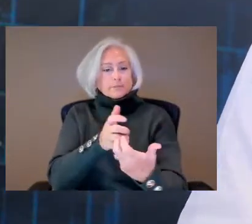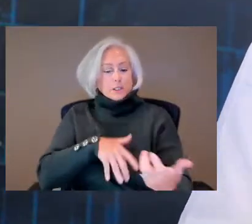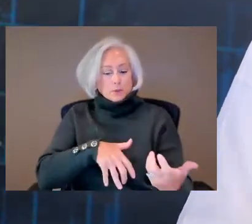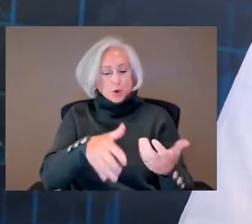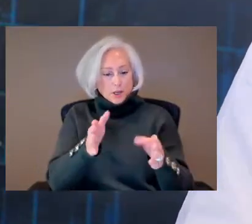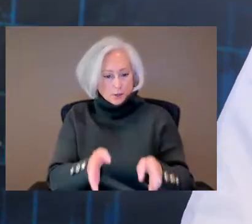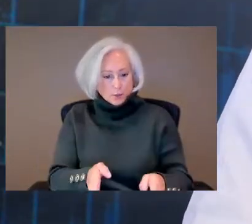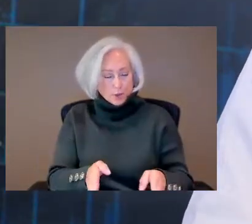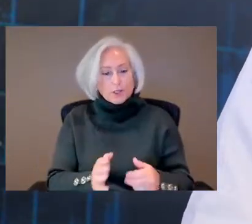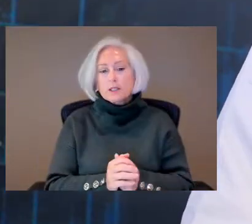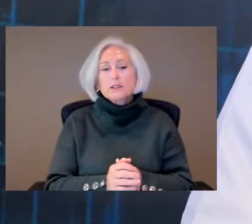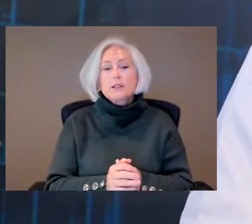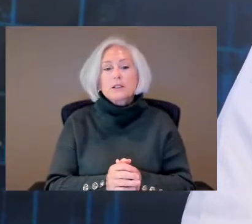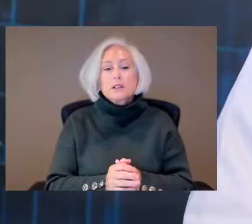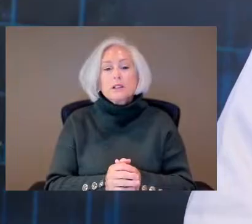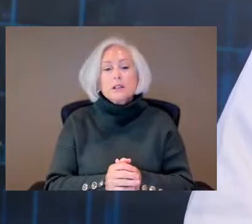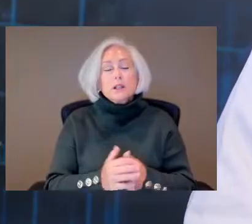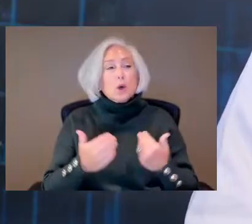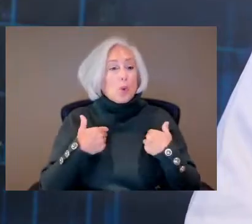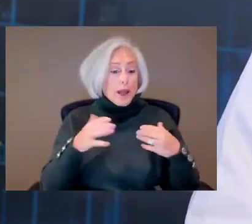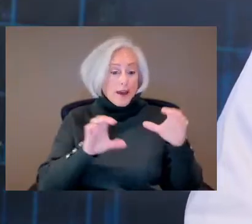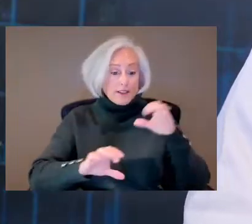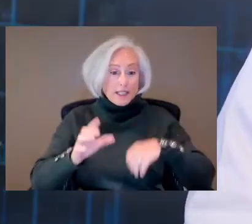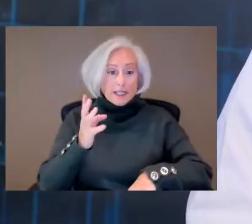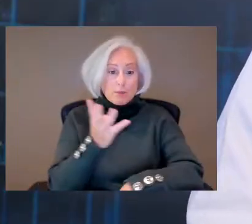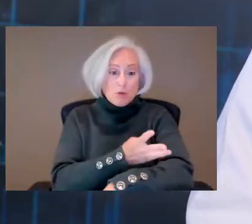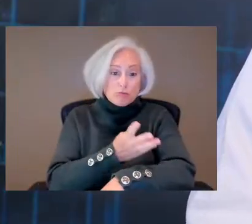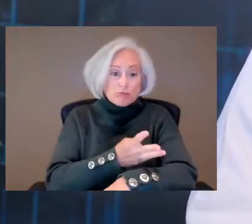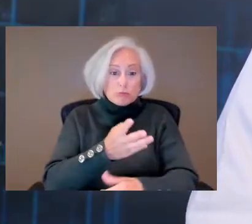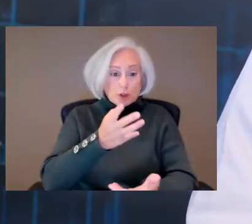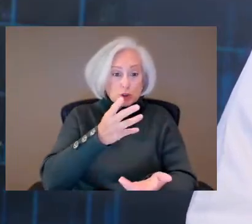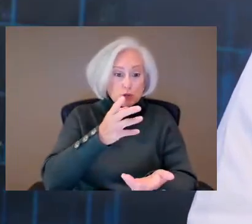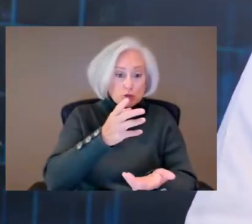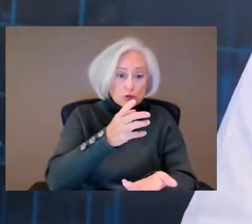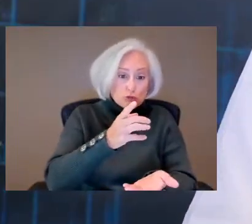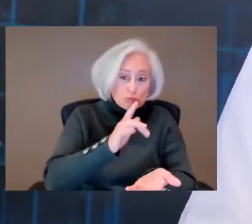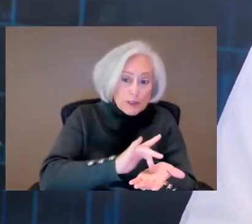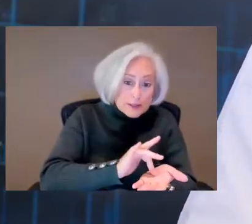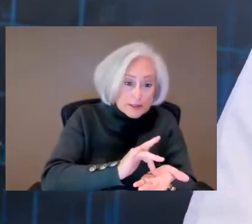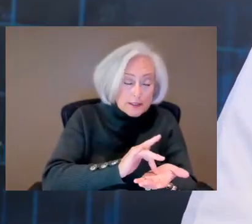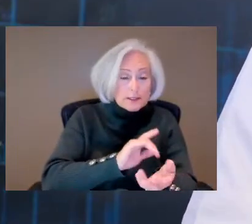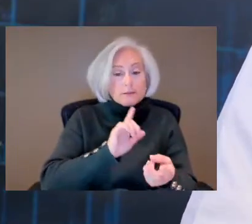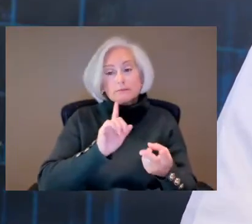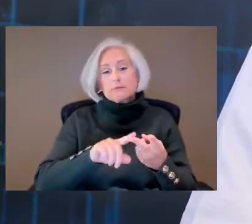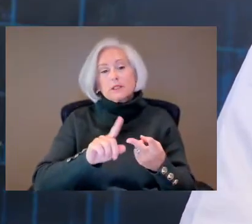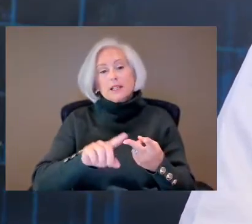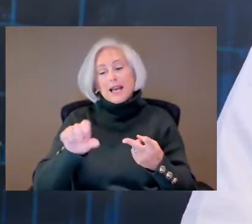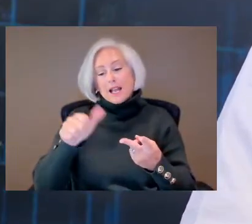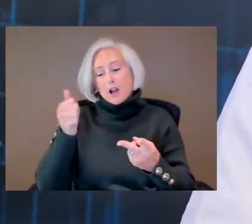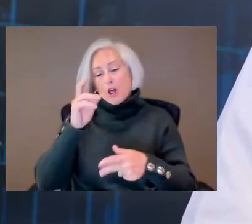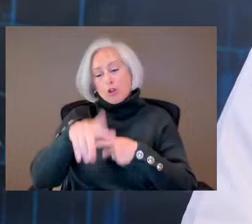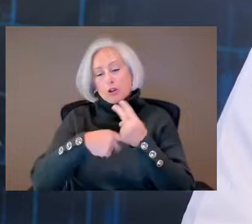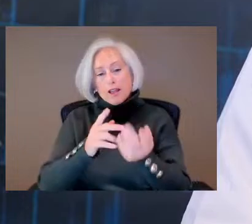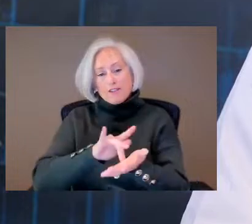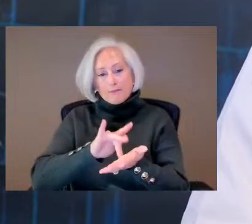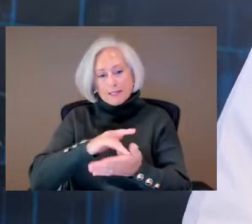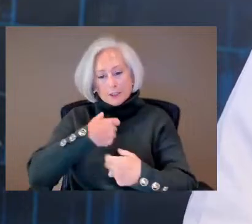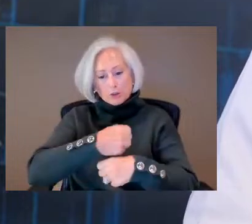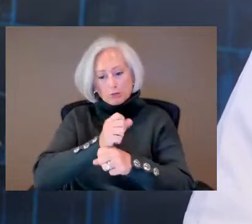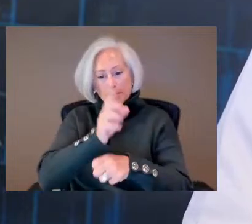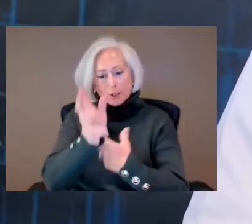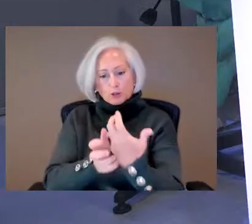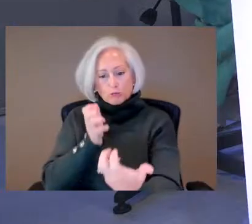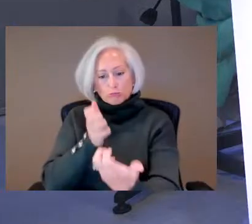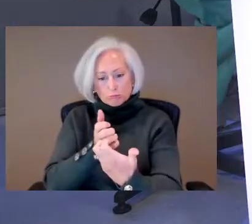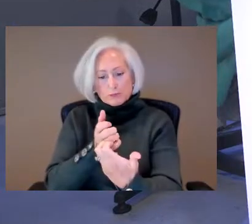drugs, but there's all these other medications that need to be individually tailored to make sure that it's safe for mom and baby.